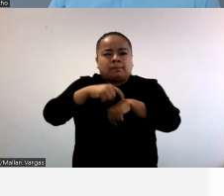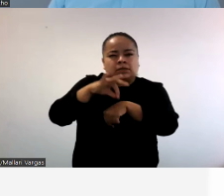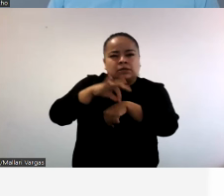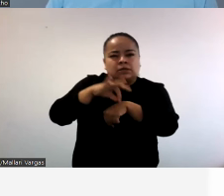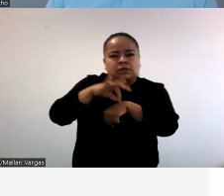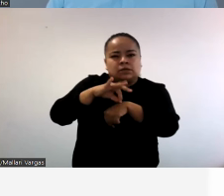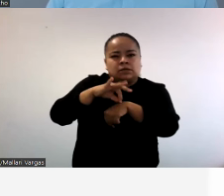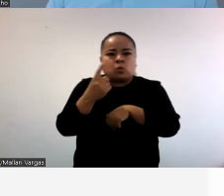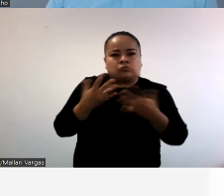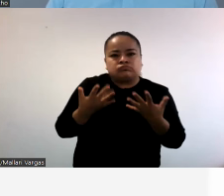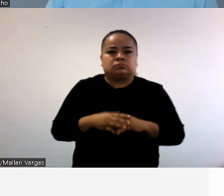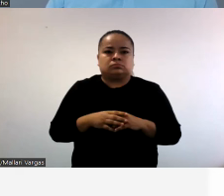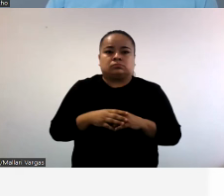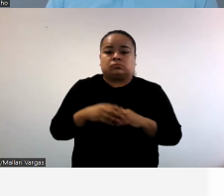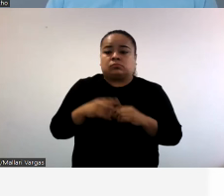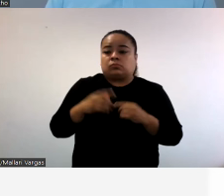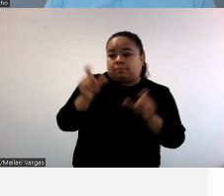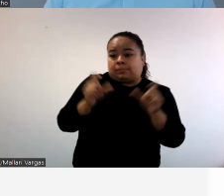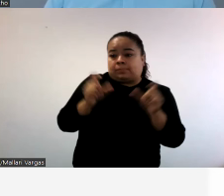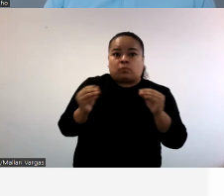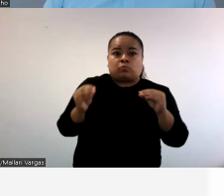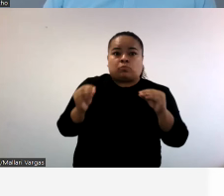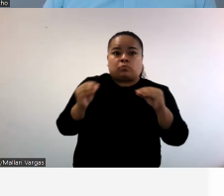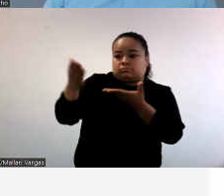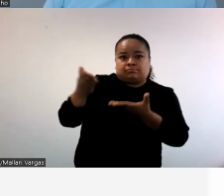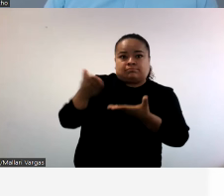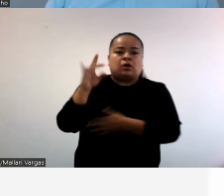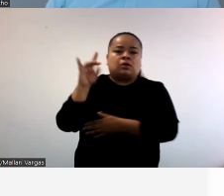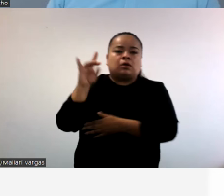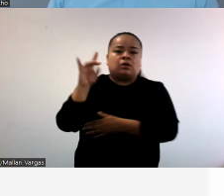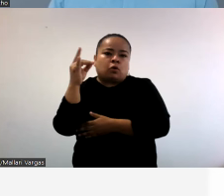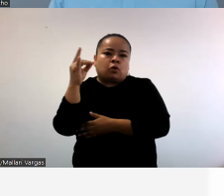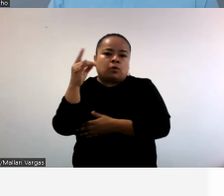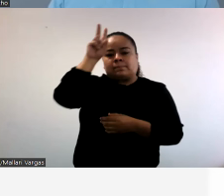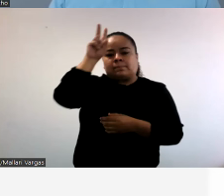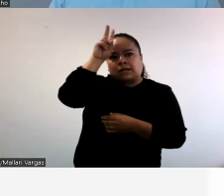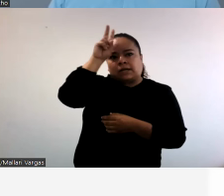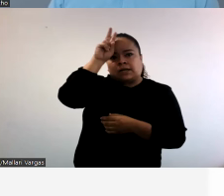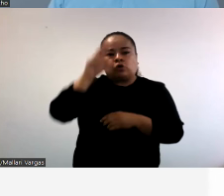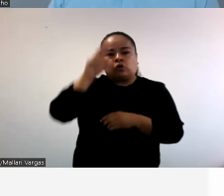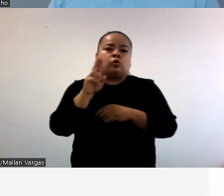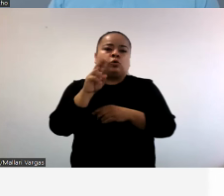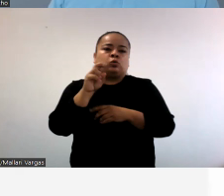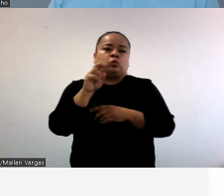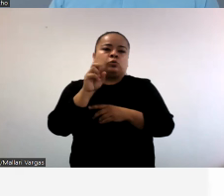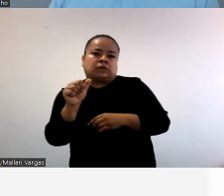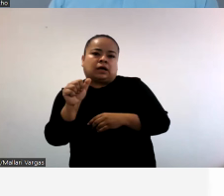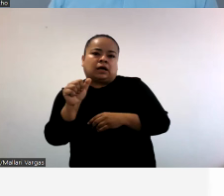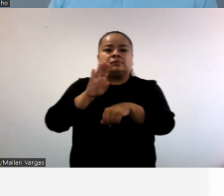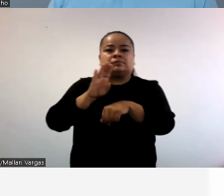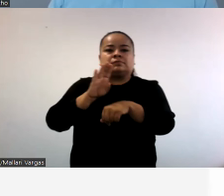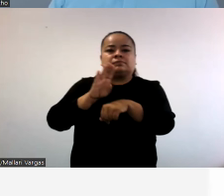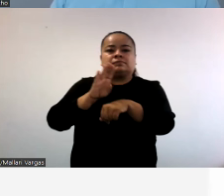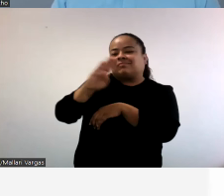more minutes. And in the meantime, we greet the participants from Bolivia, Mexico,